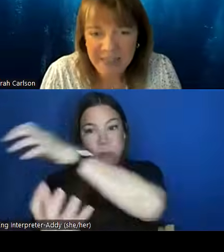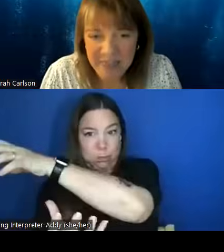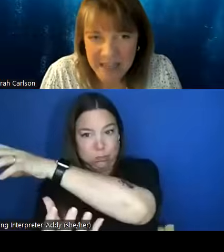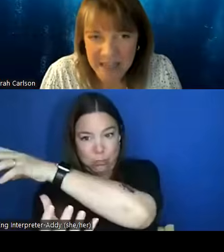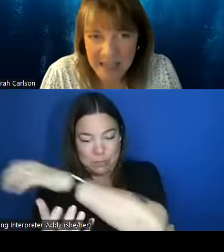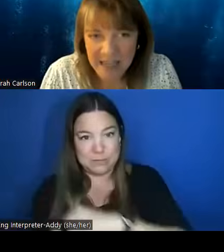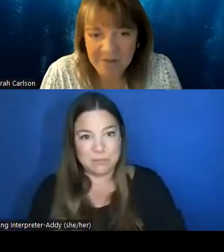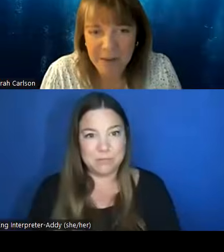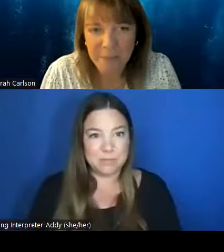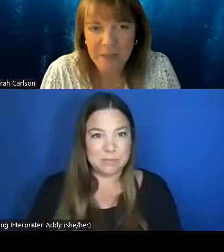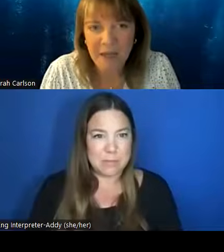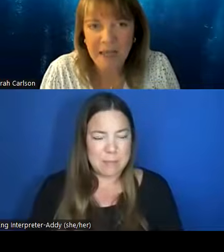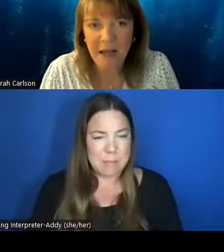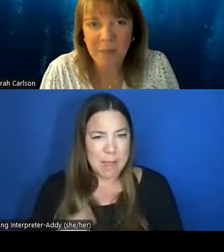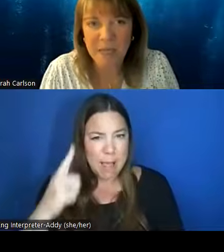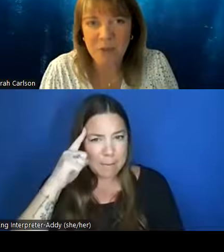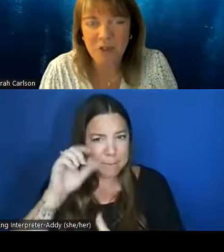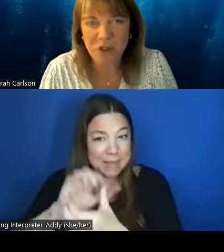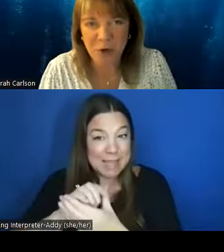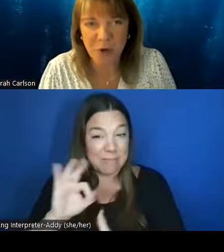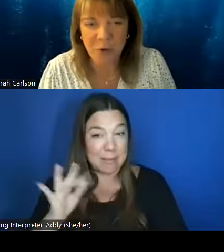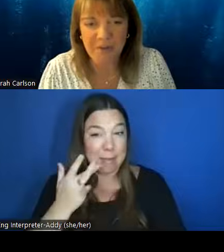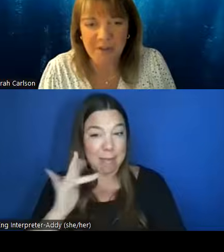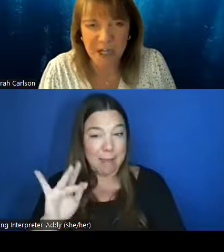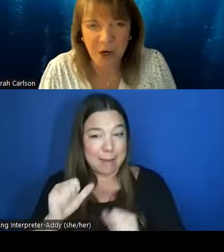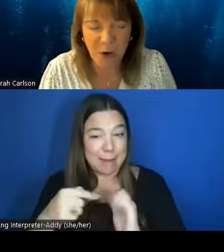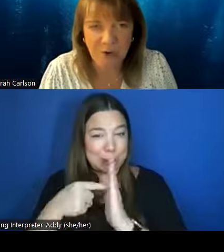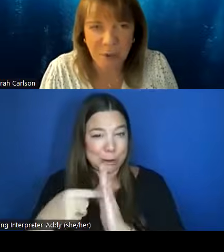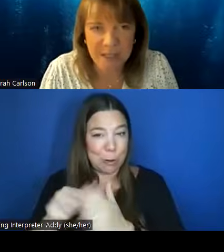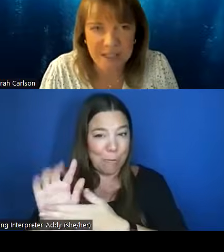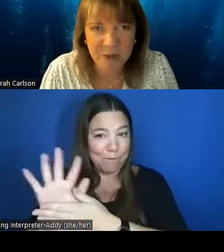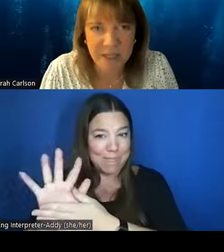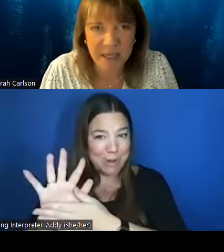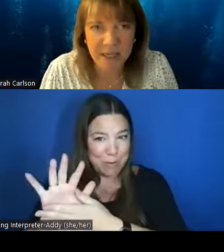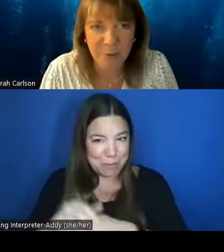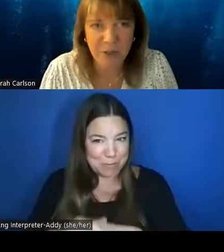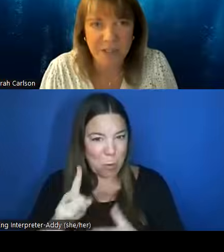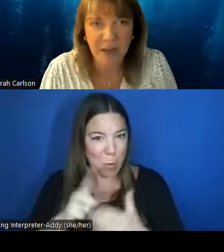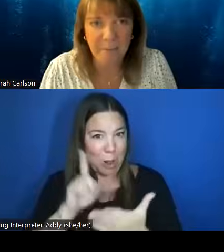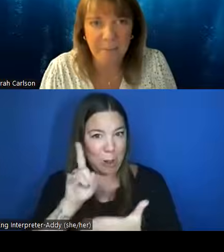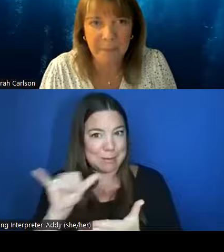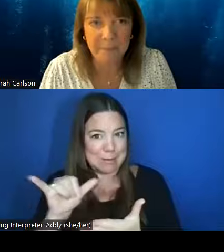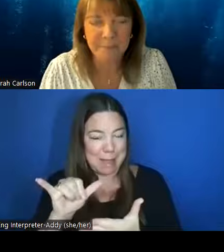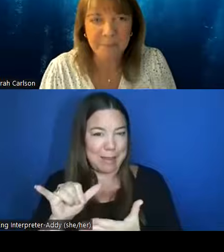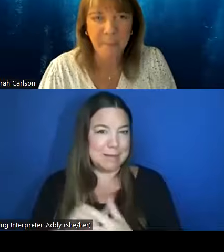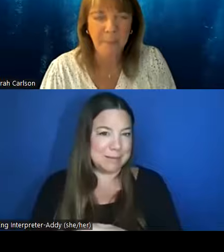And I think if I'm lucky, I'll be able to show you a video of what this looks like in real time.